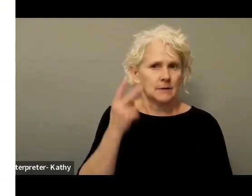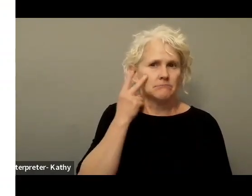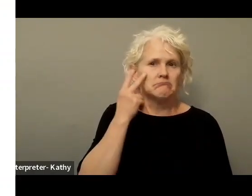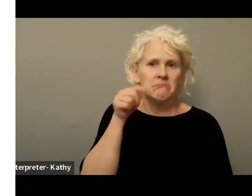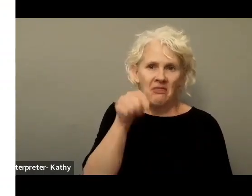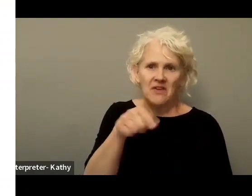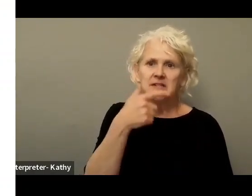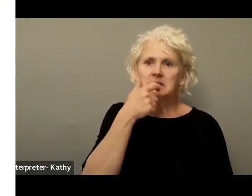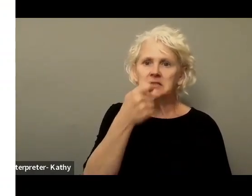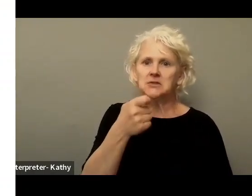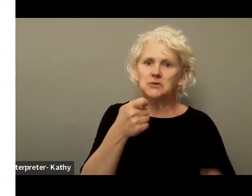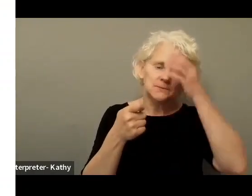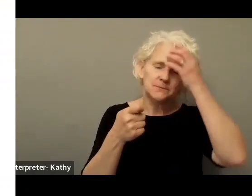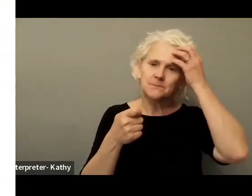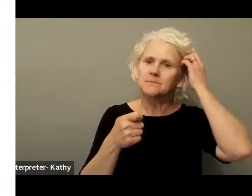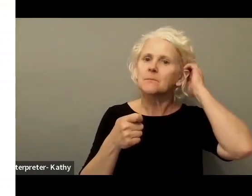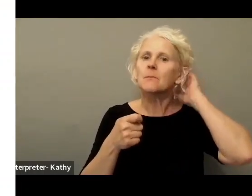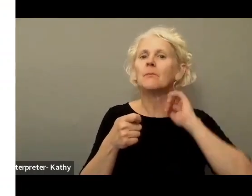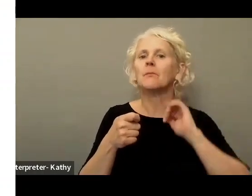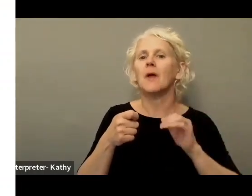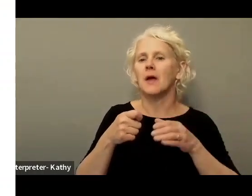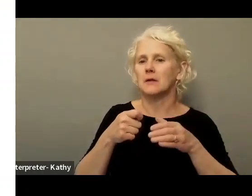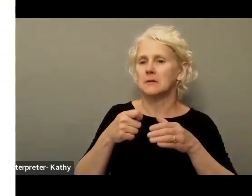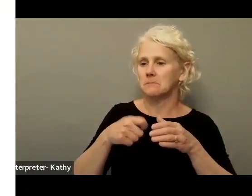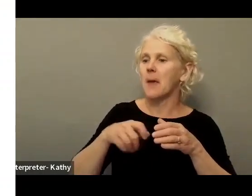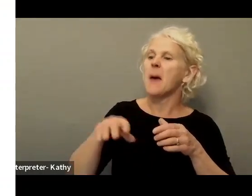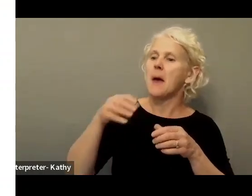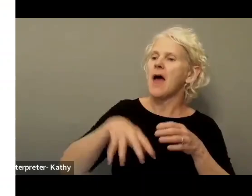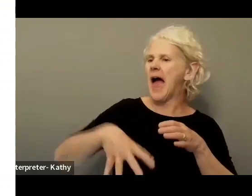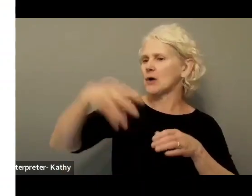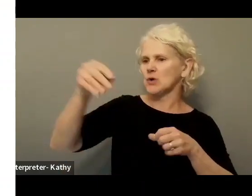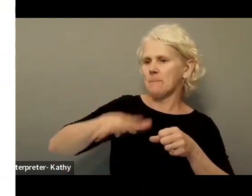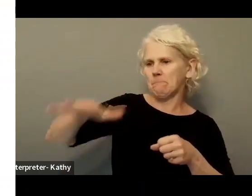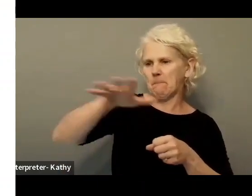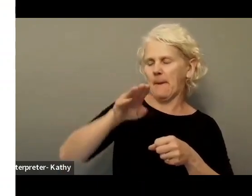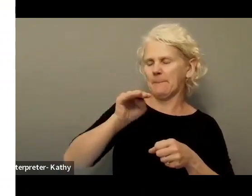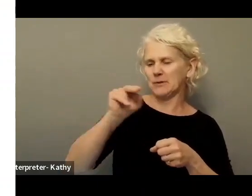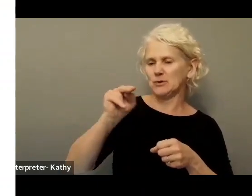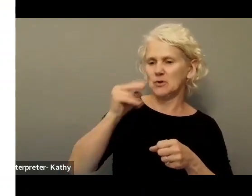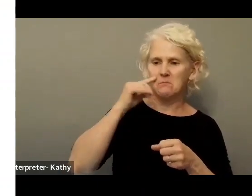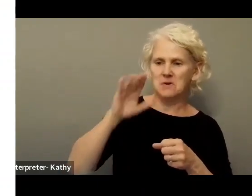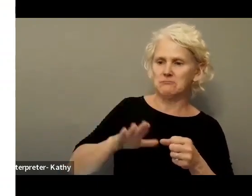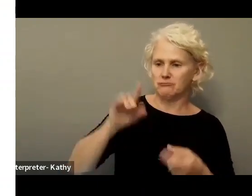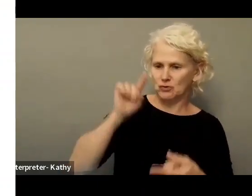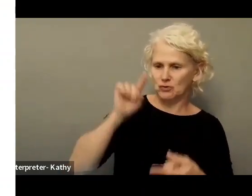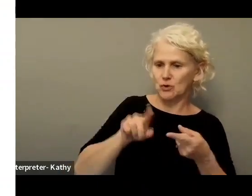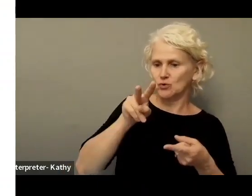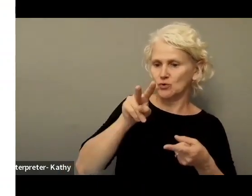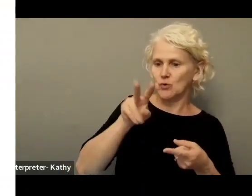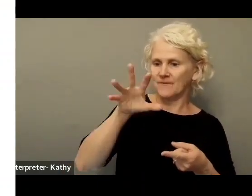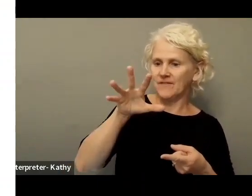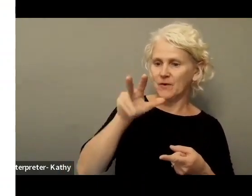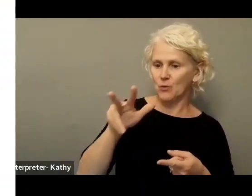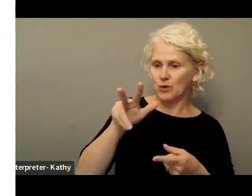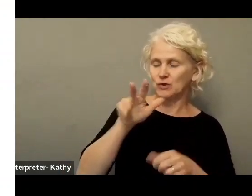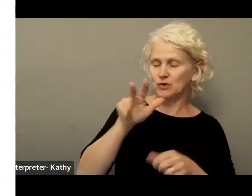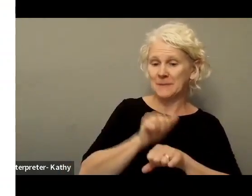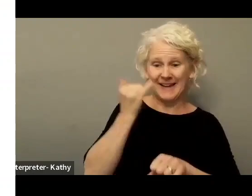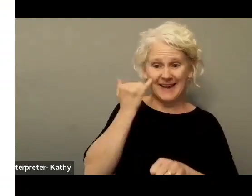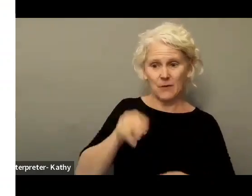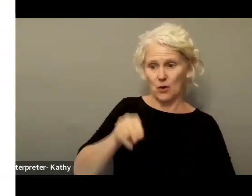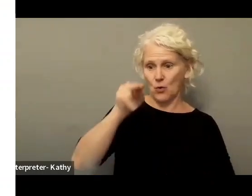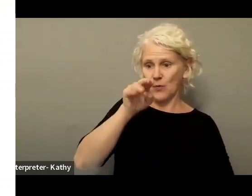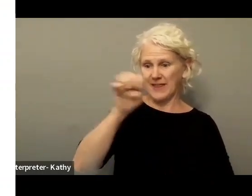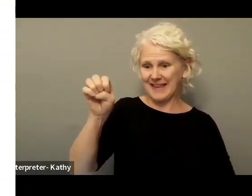that Greater Minnesota would have been down only 253 jobs if Northeast had held steady